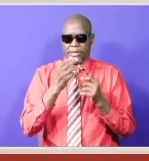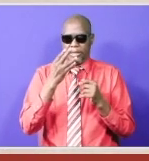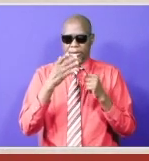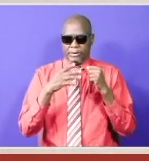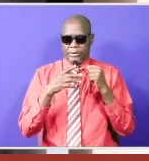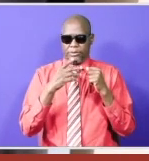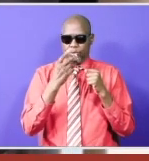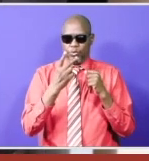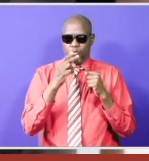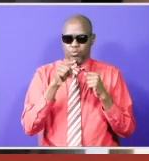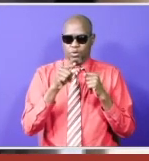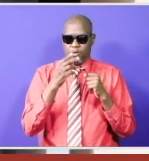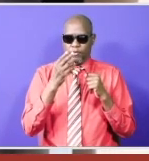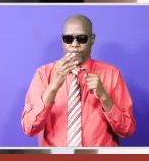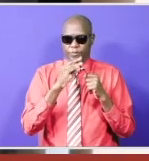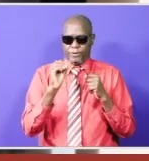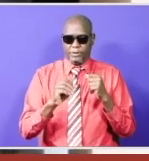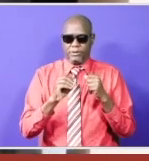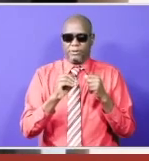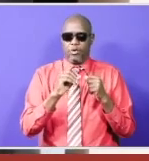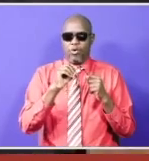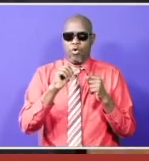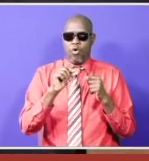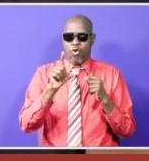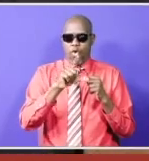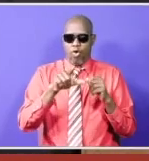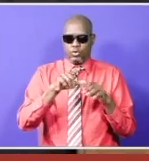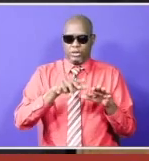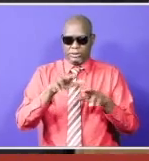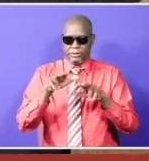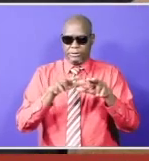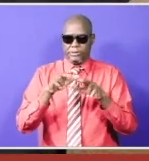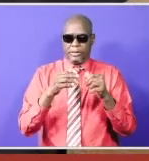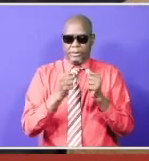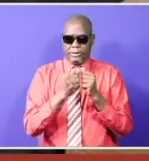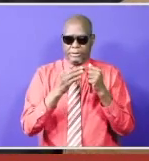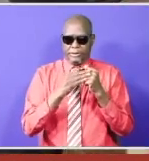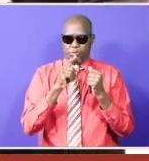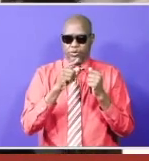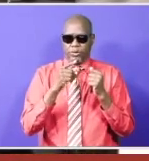while transportation, distribution and logistics come in fourth with 18.6%.